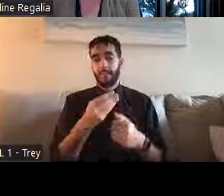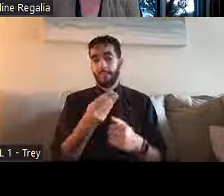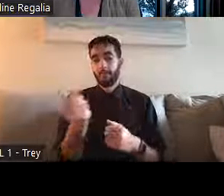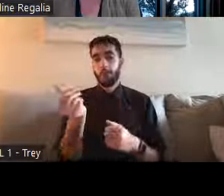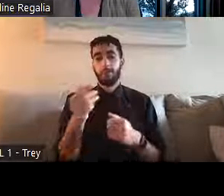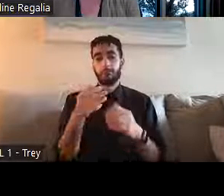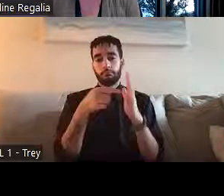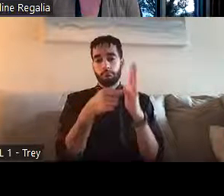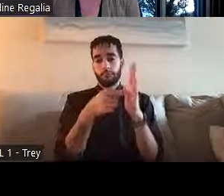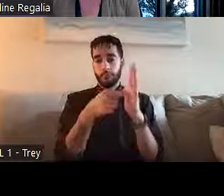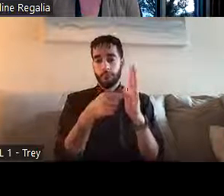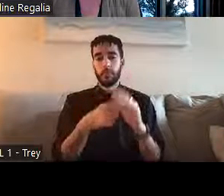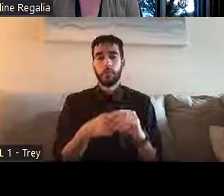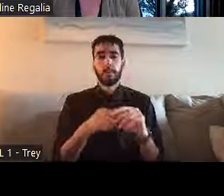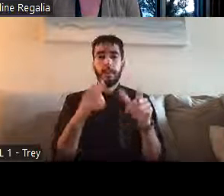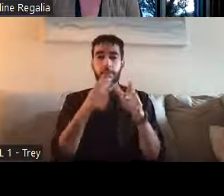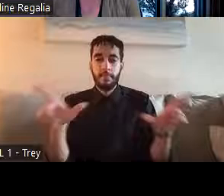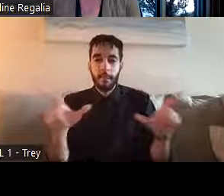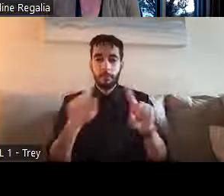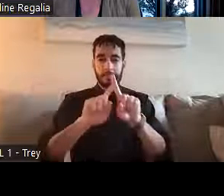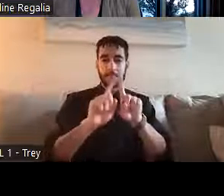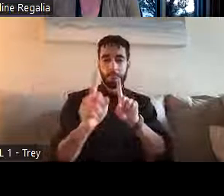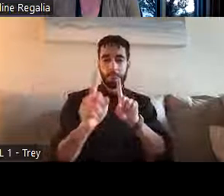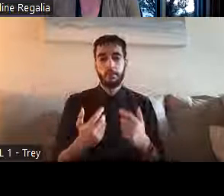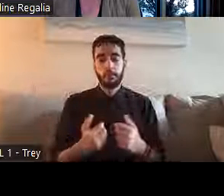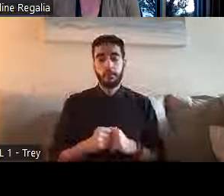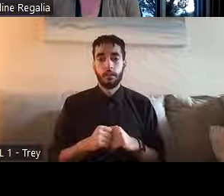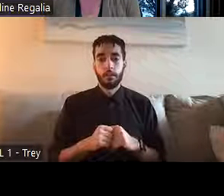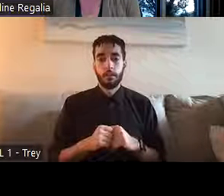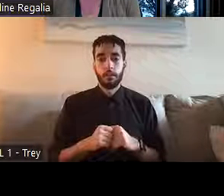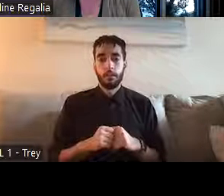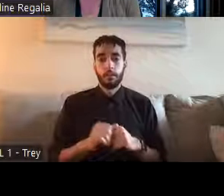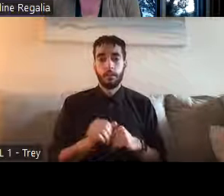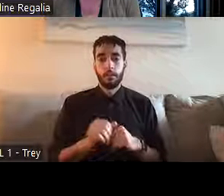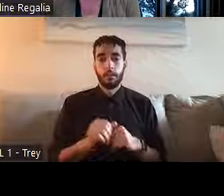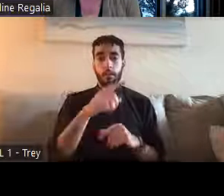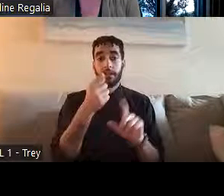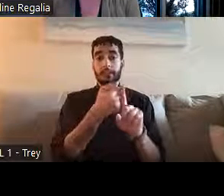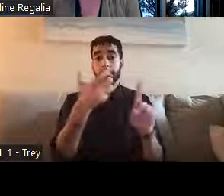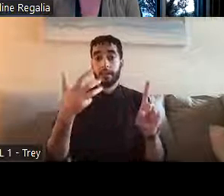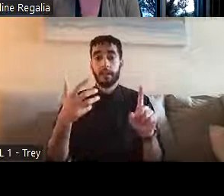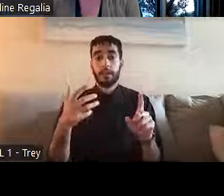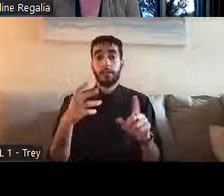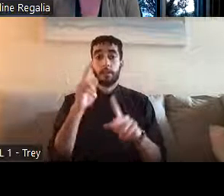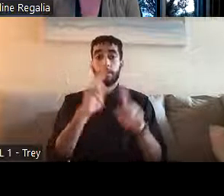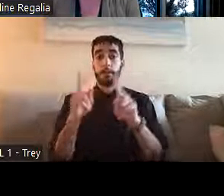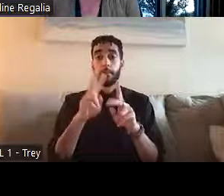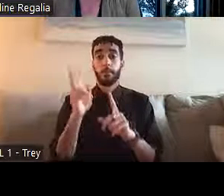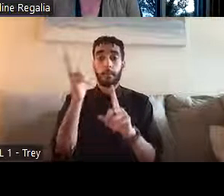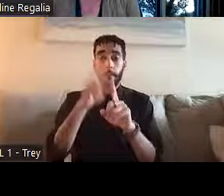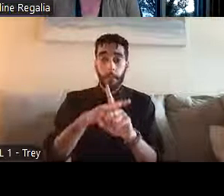capacity for language diversity, expanding enrollment, including better representation of our community